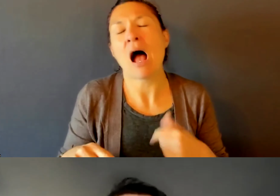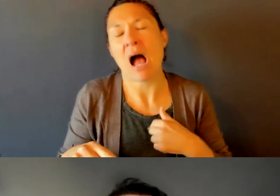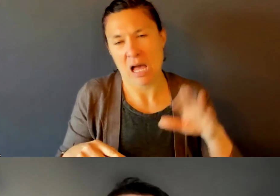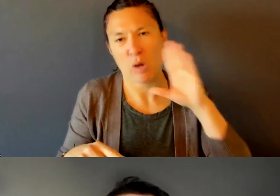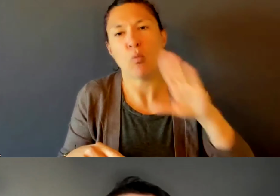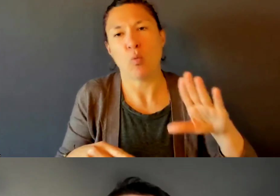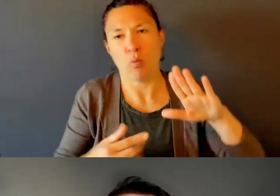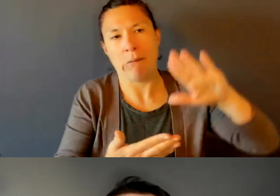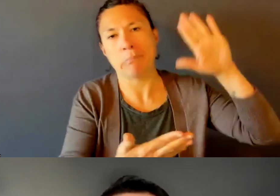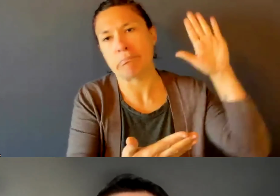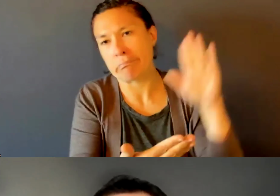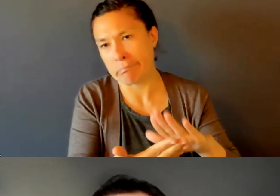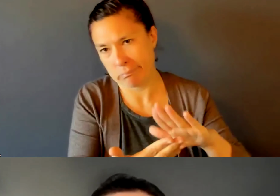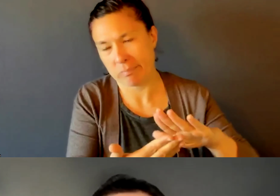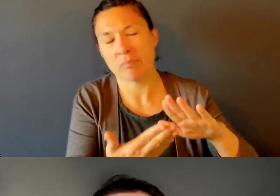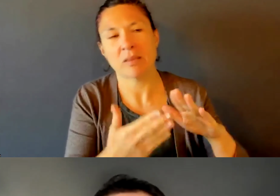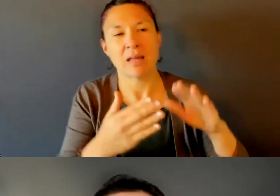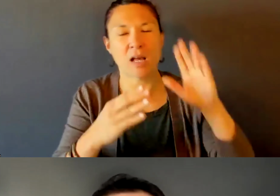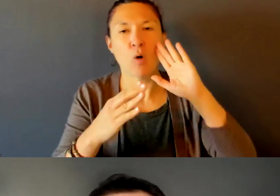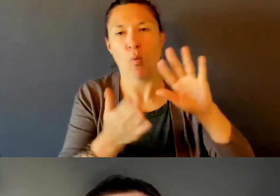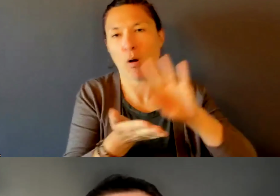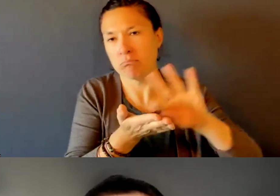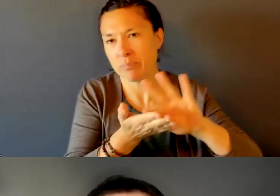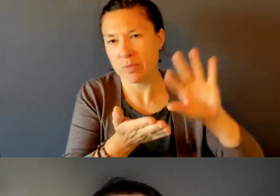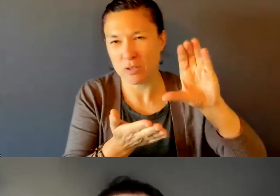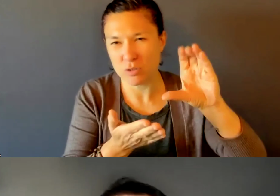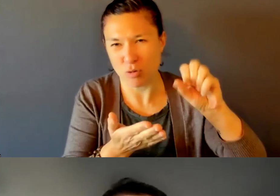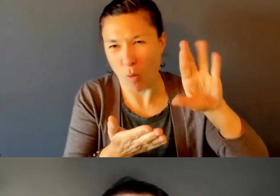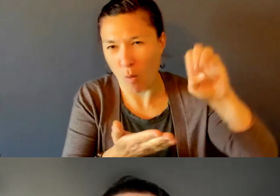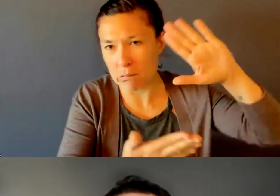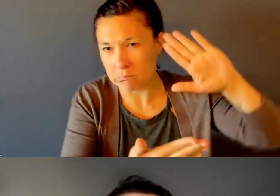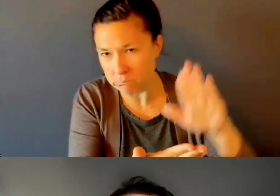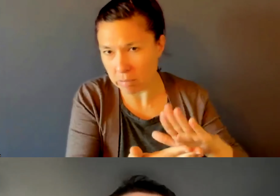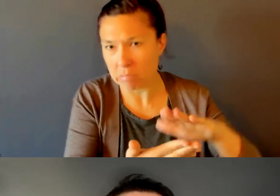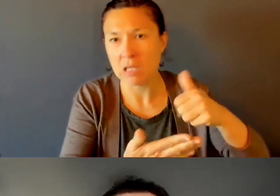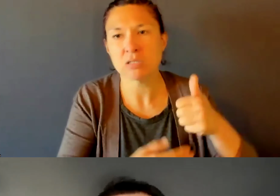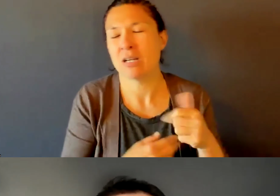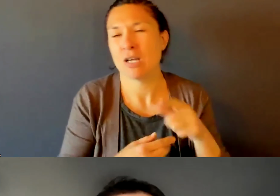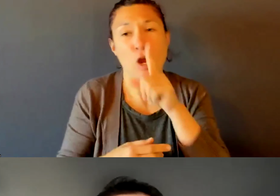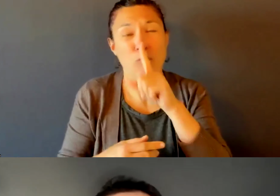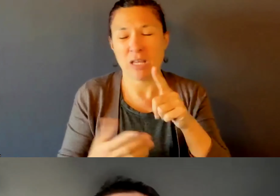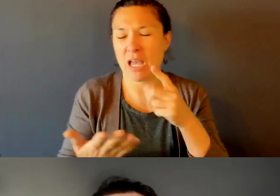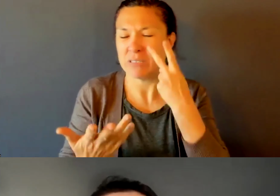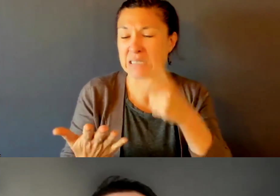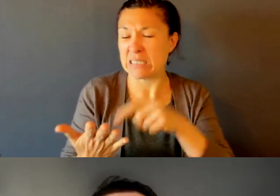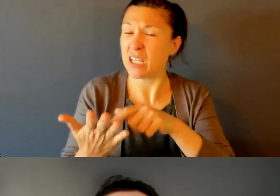of that. So it's a question of whether the whole thing fits together. And if it looks like it's sort